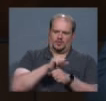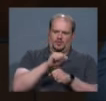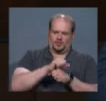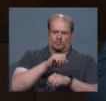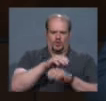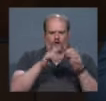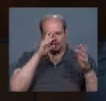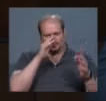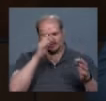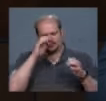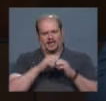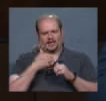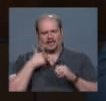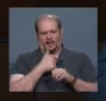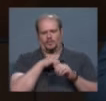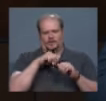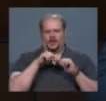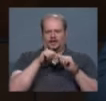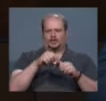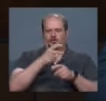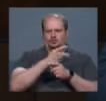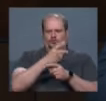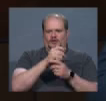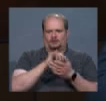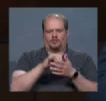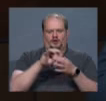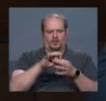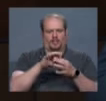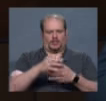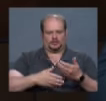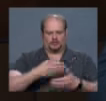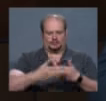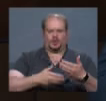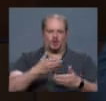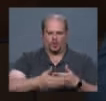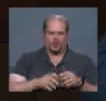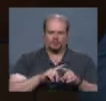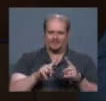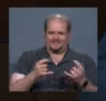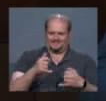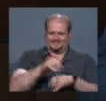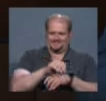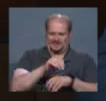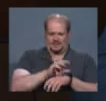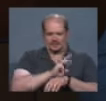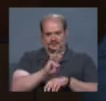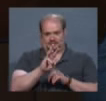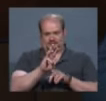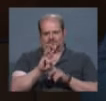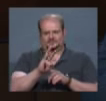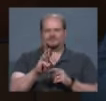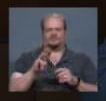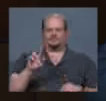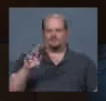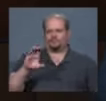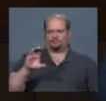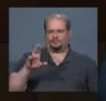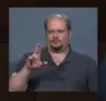and deciding how we can continue to keep that relationship going. So, but tonight, 6 o'clock at Curran